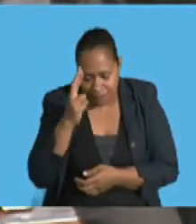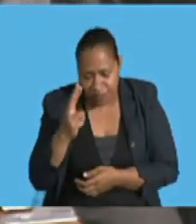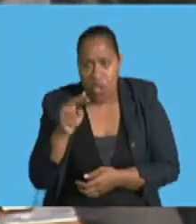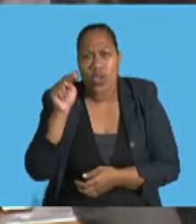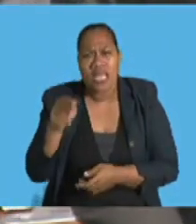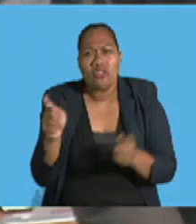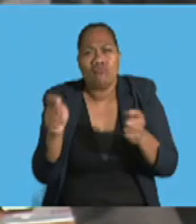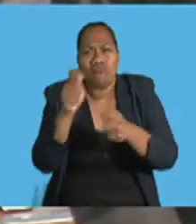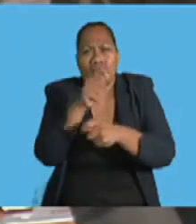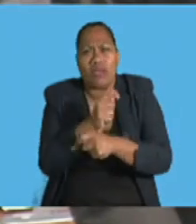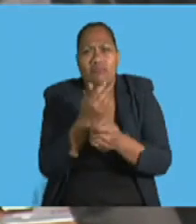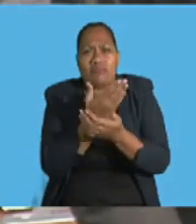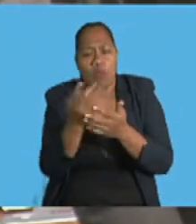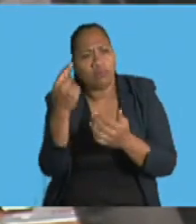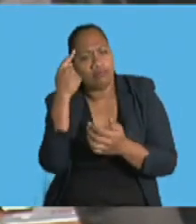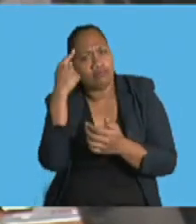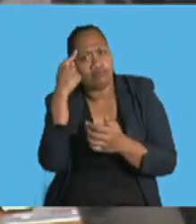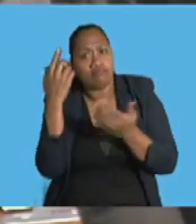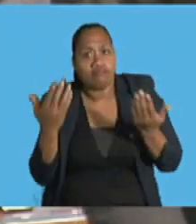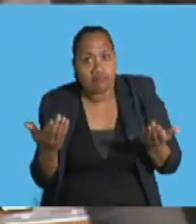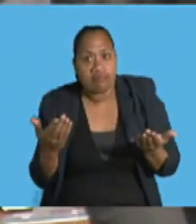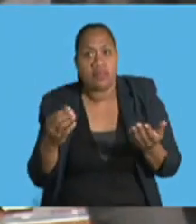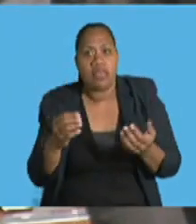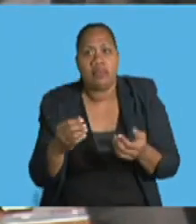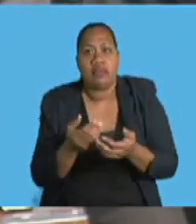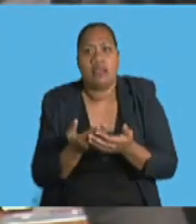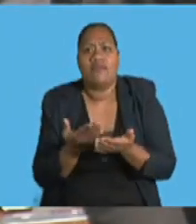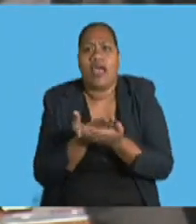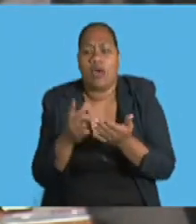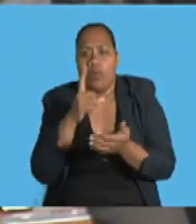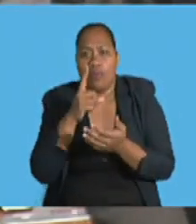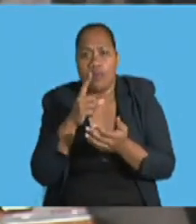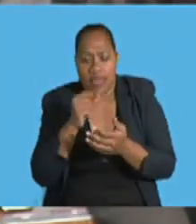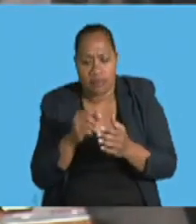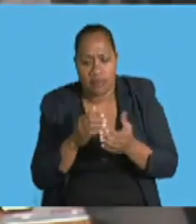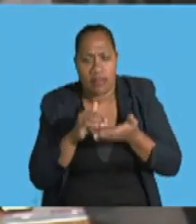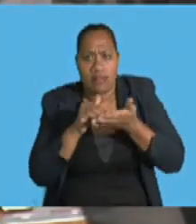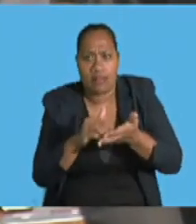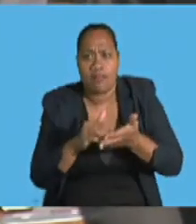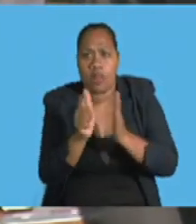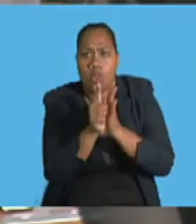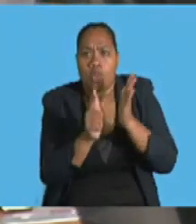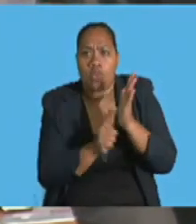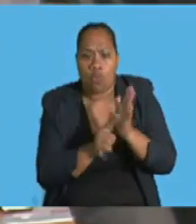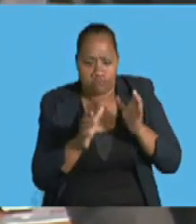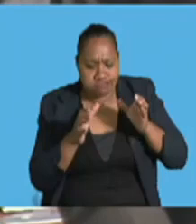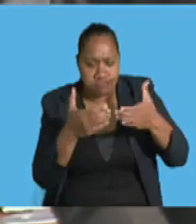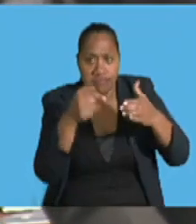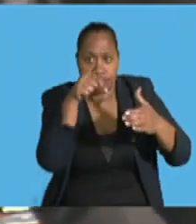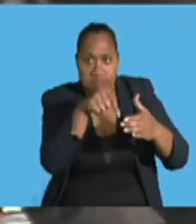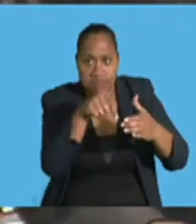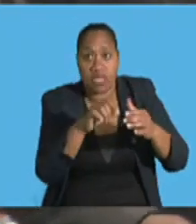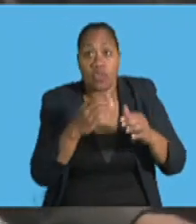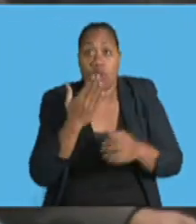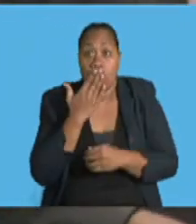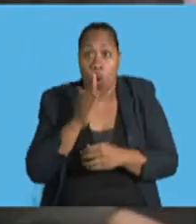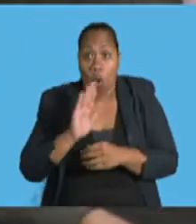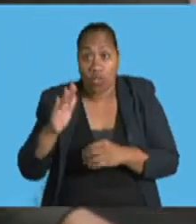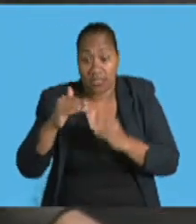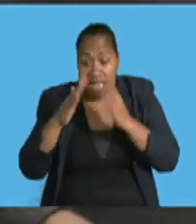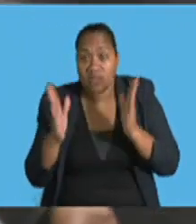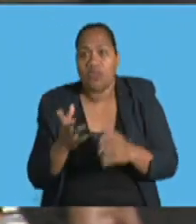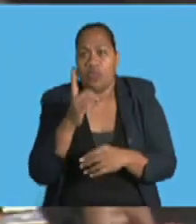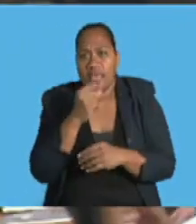that fighting crime is for law enforcement agencies. And in this august House, we can show what unity